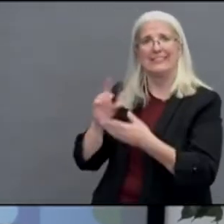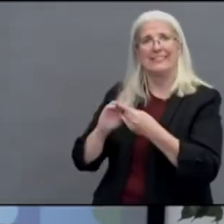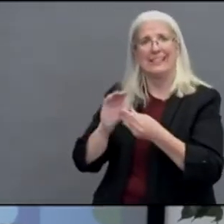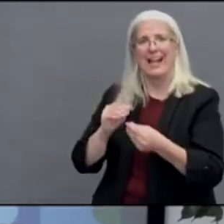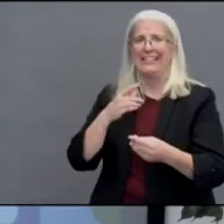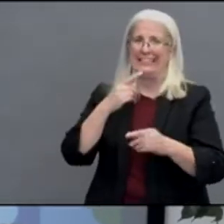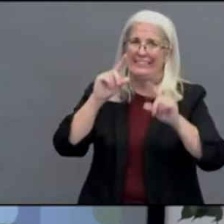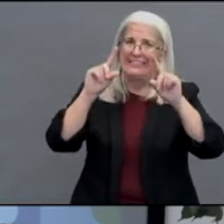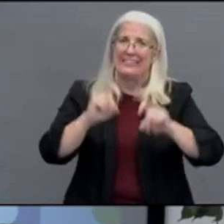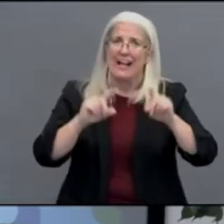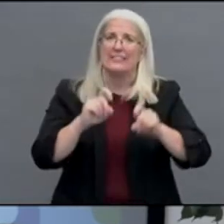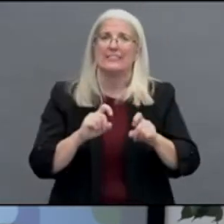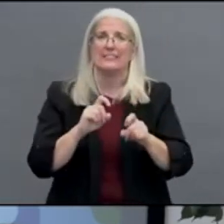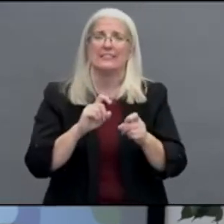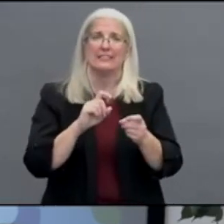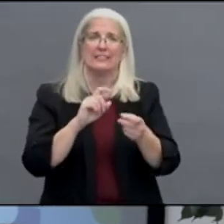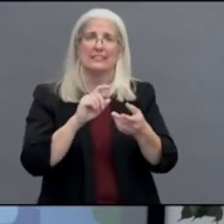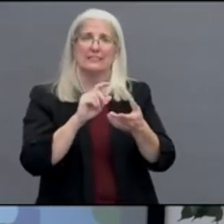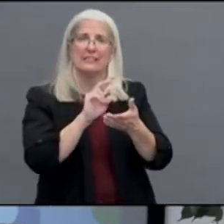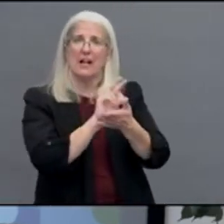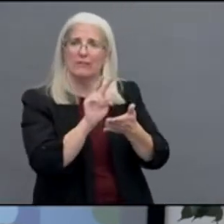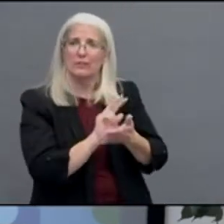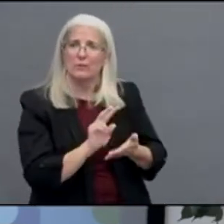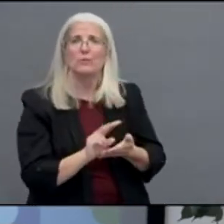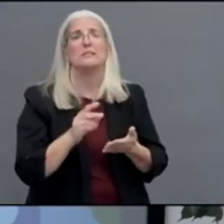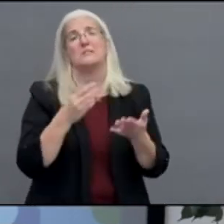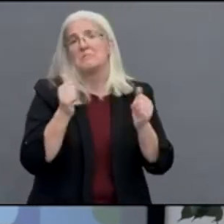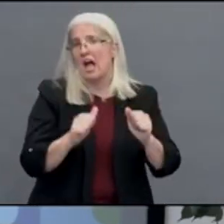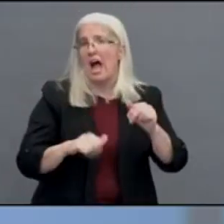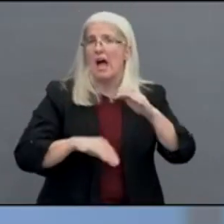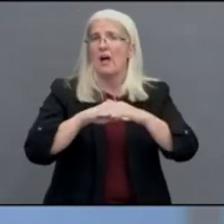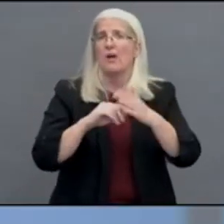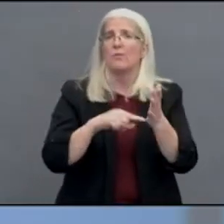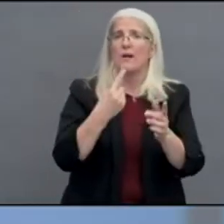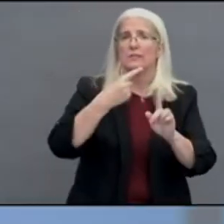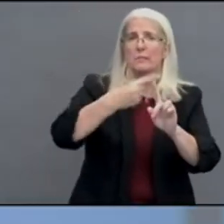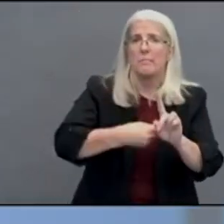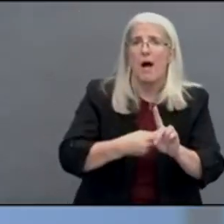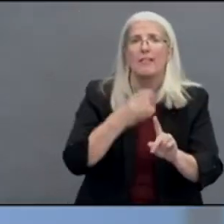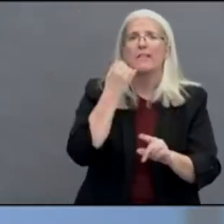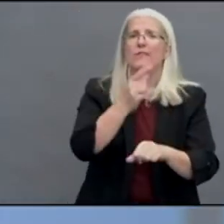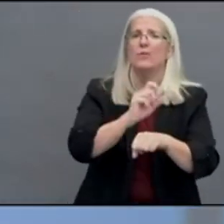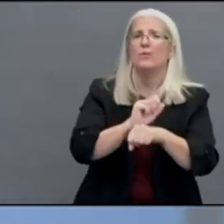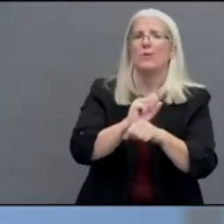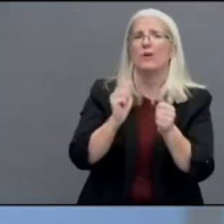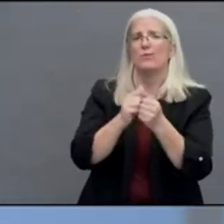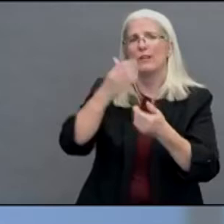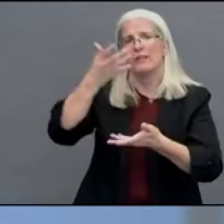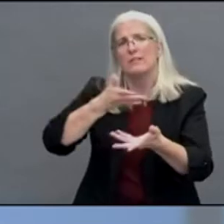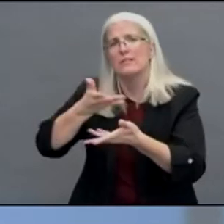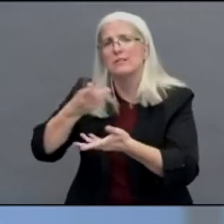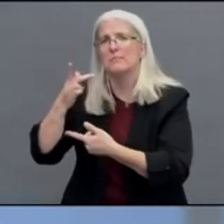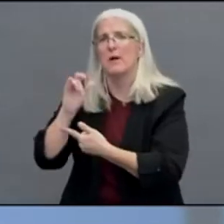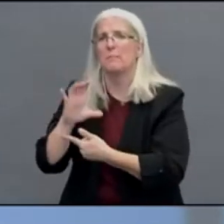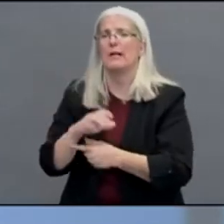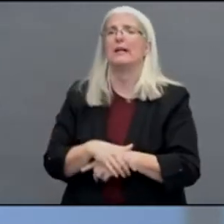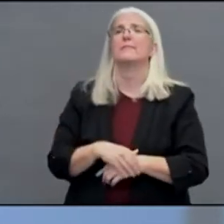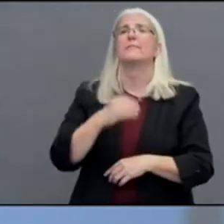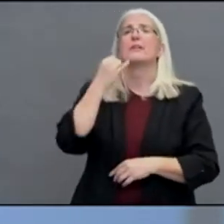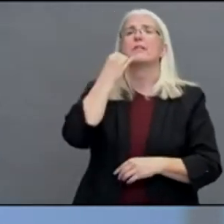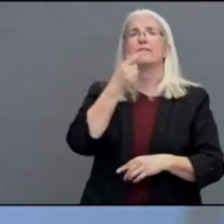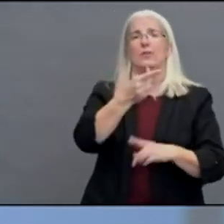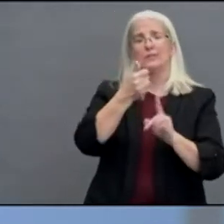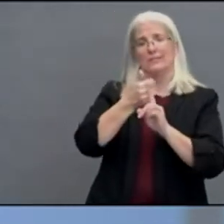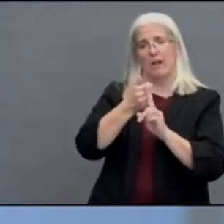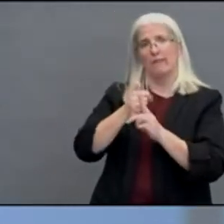month. We encourage folks to test with their service providers, their medical service providers. So if you have Kaiser, whoever you